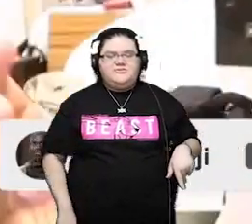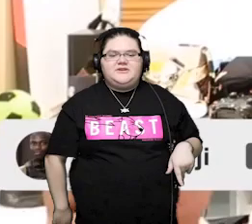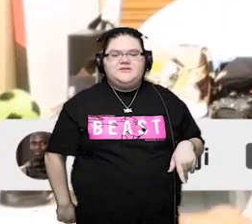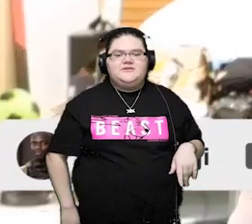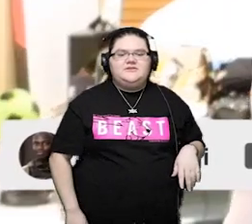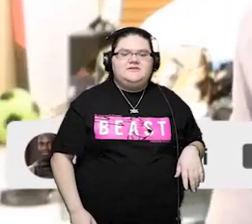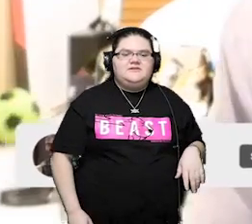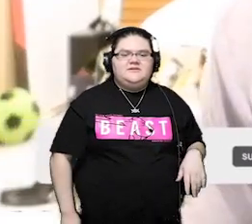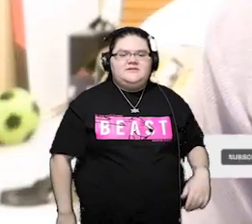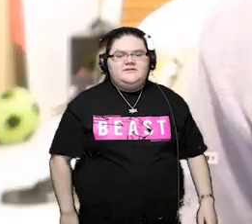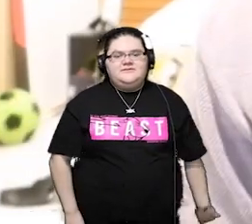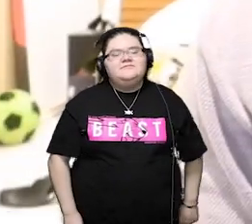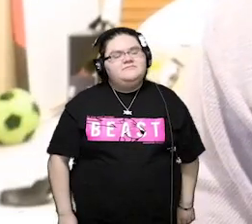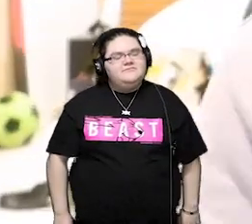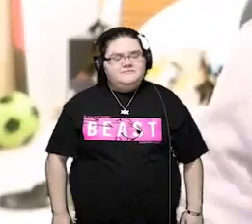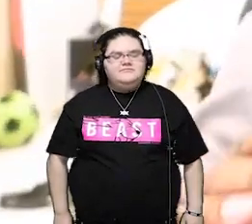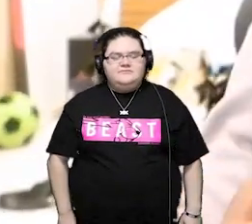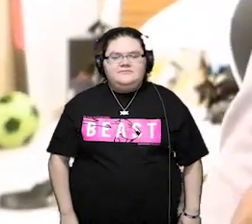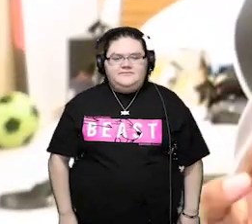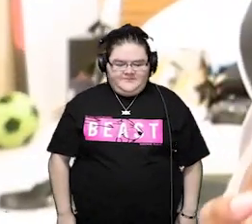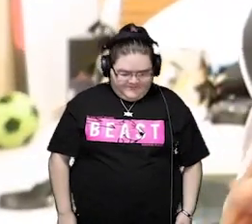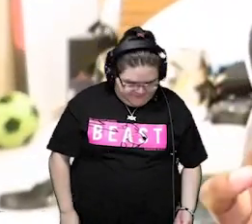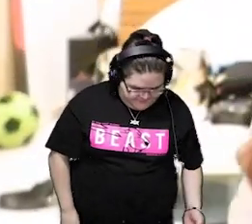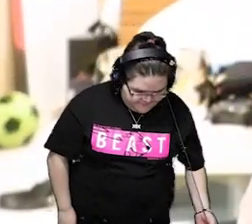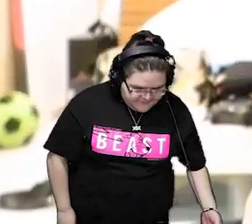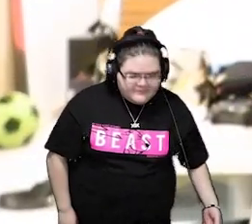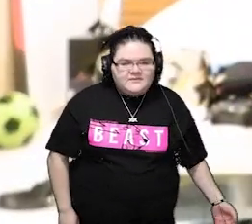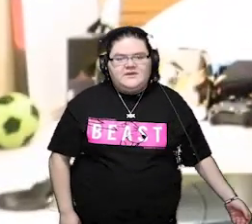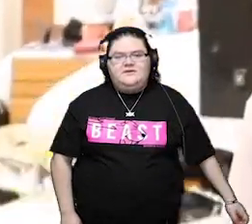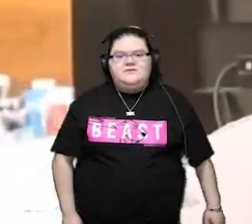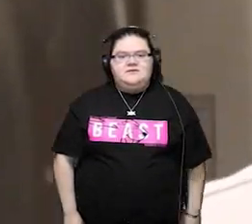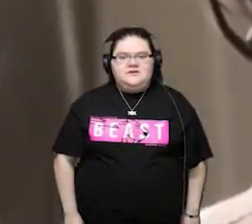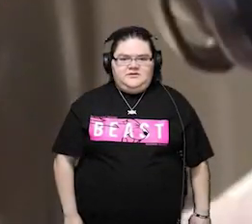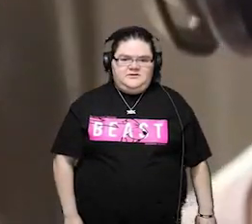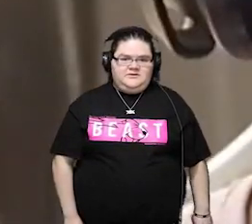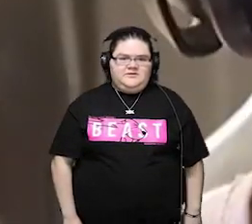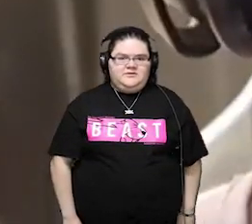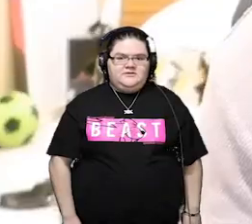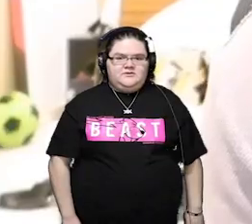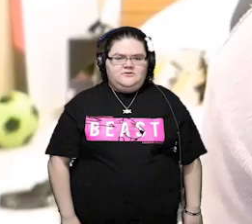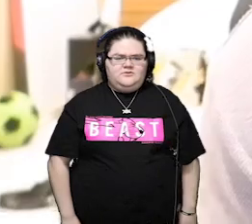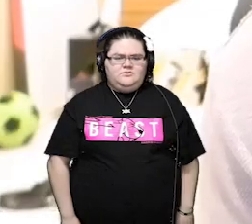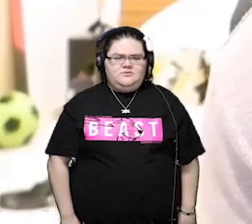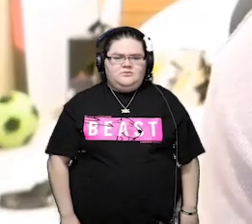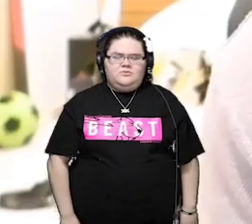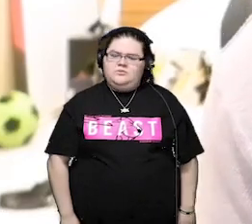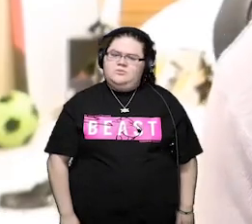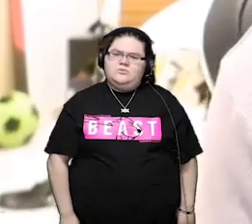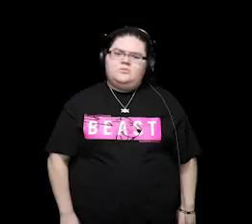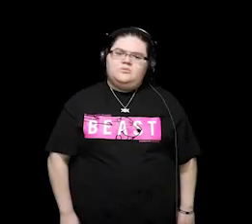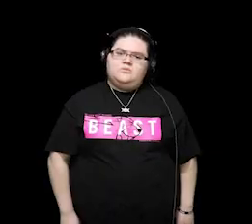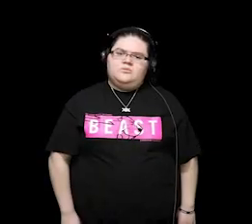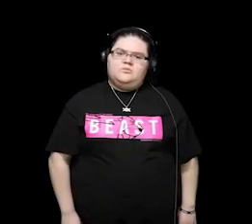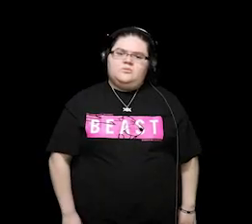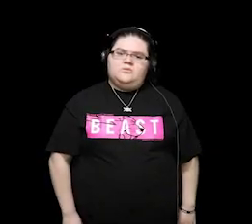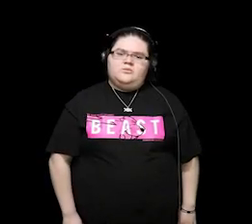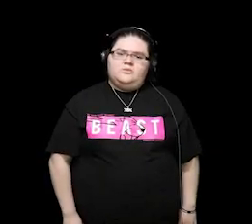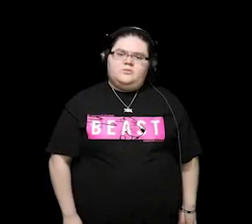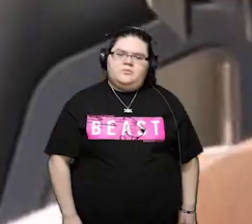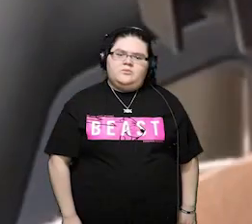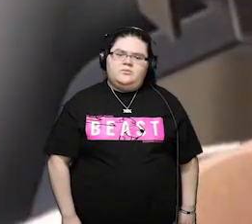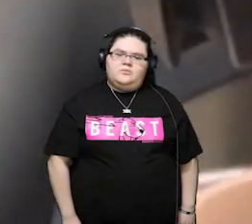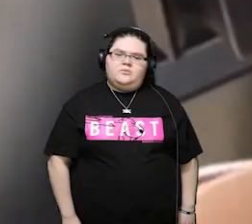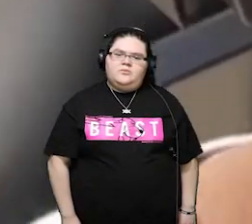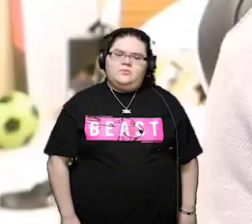It's been a while! A little bit. Since we've done a Try Not to Laugh. But before we get into this, ladies and gentlemen, I need your help. This is the week, ladies and gentlemen. This is the